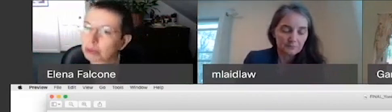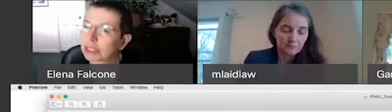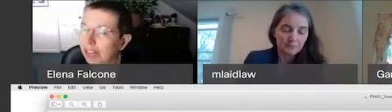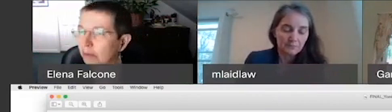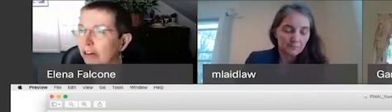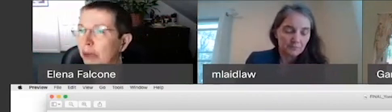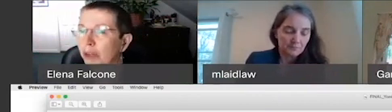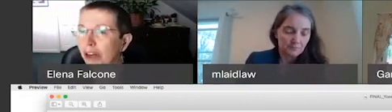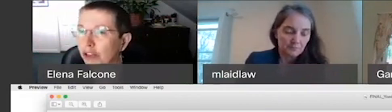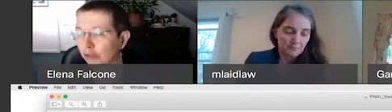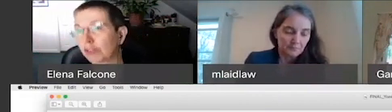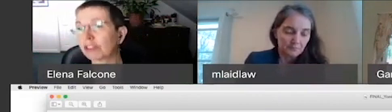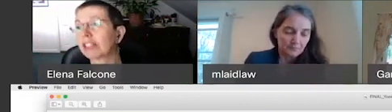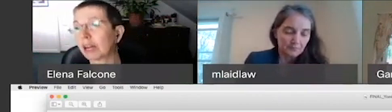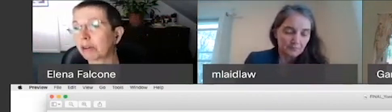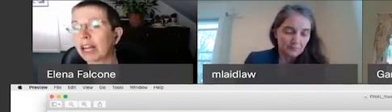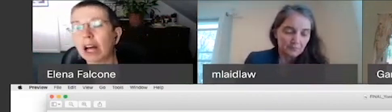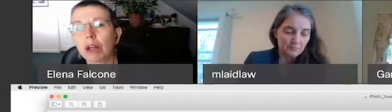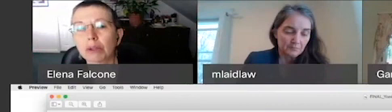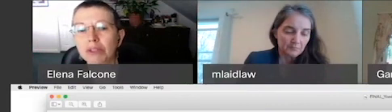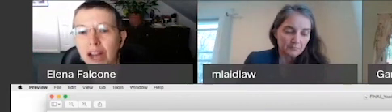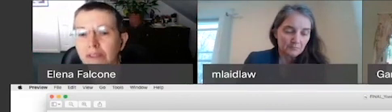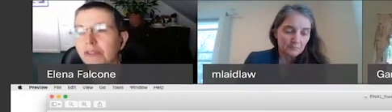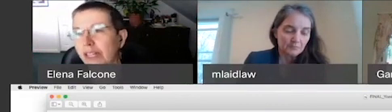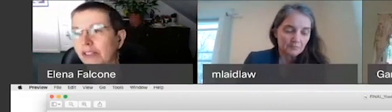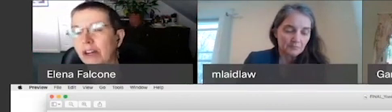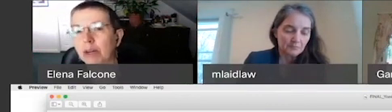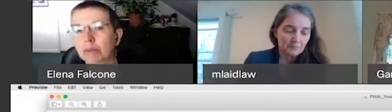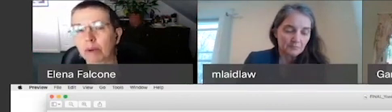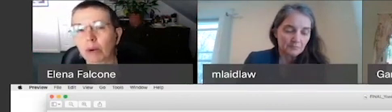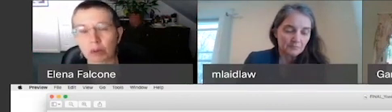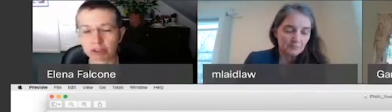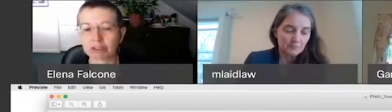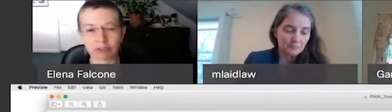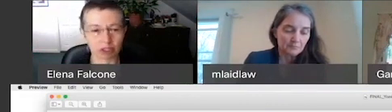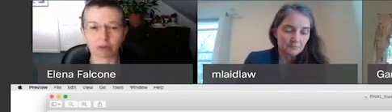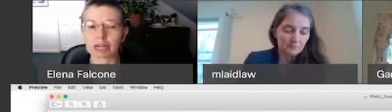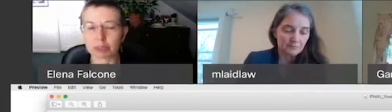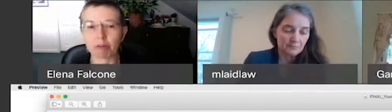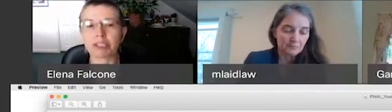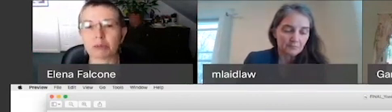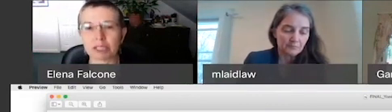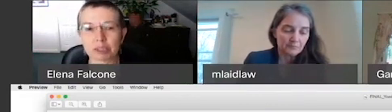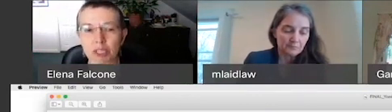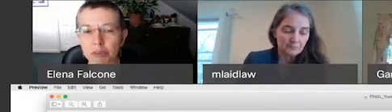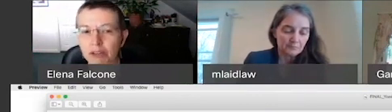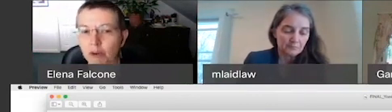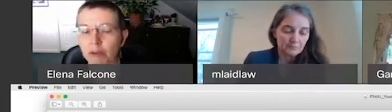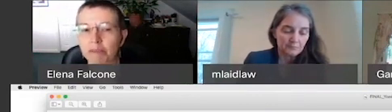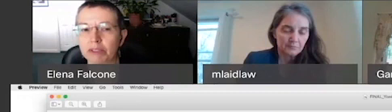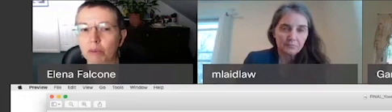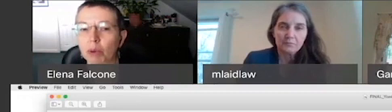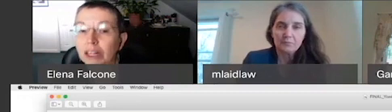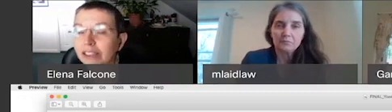Will Library or the Yonkers Riverfront Library. Those live events, while we're, you know, experimenting with this platform, have